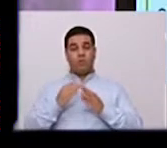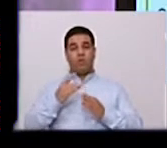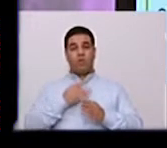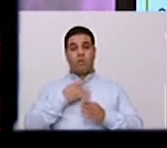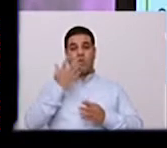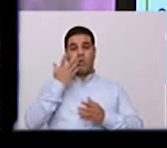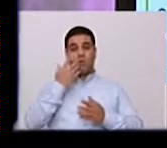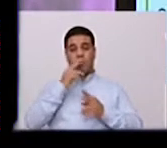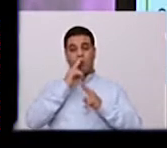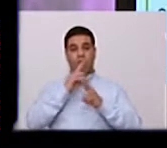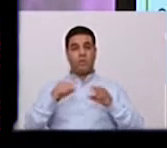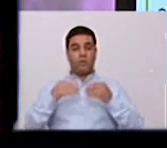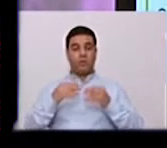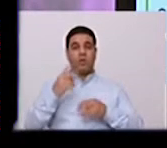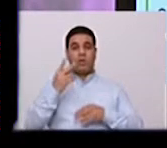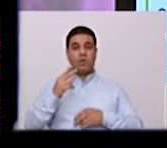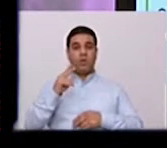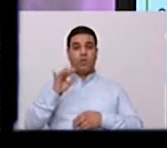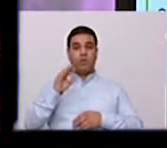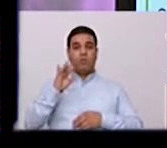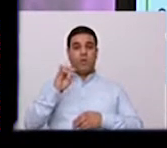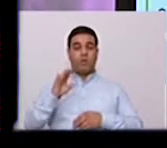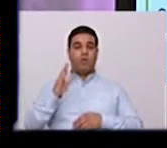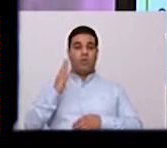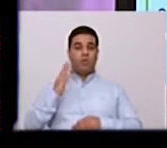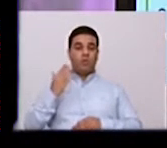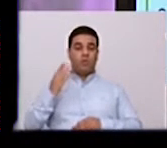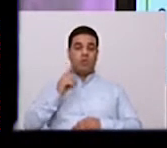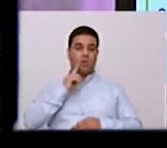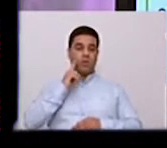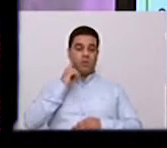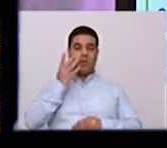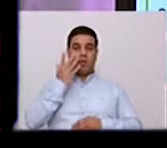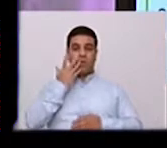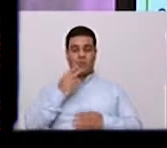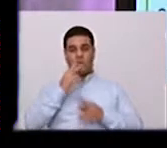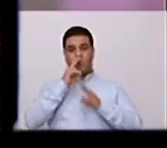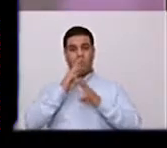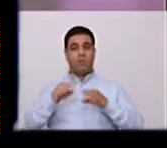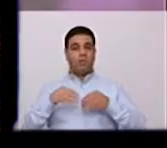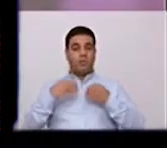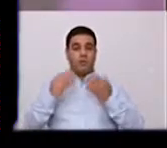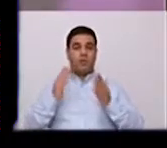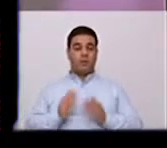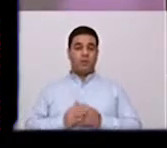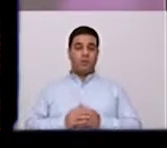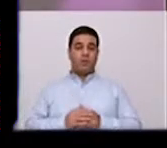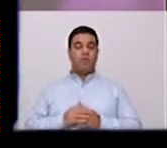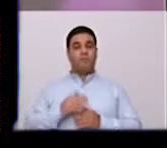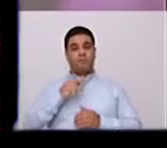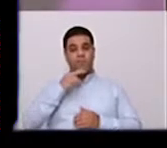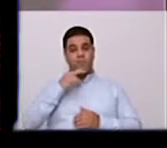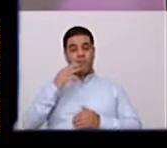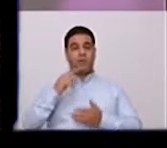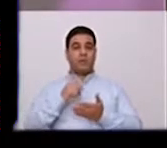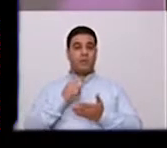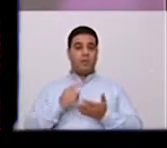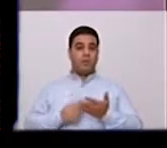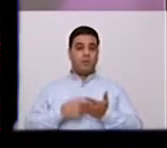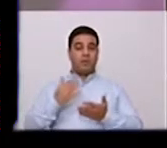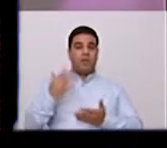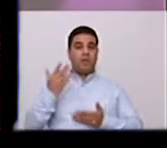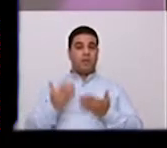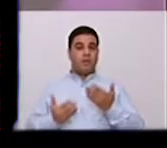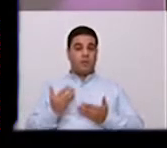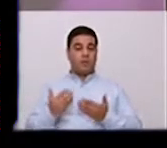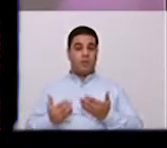namoyon qiladi. Ikkita dominant genni bo'lishi esa yashil rangni ta'minlaydi. Diqqat, savol,